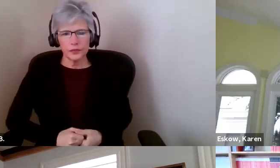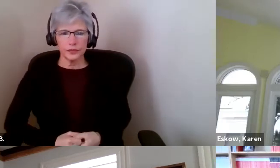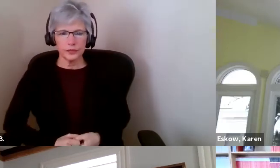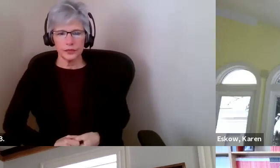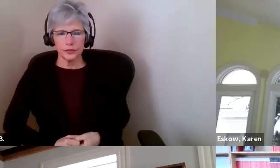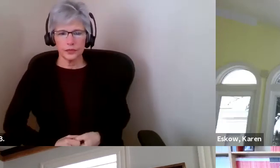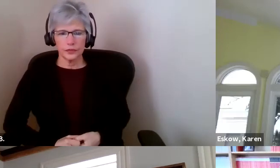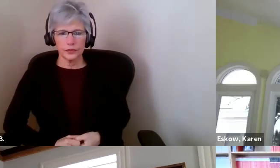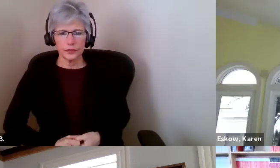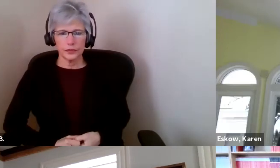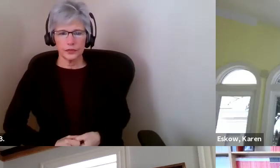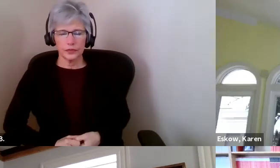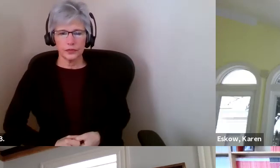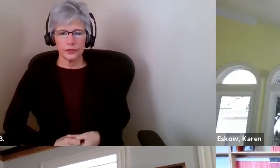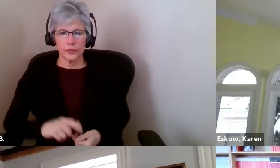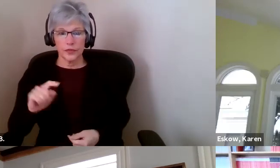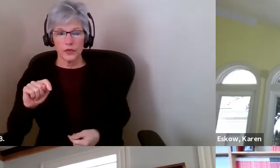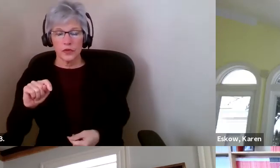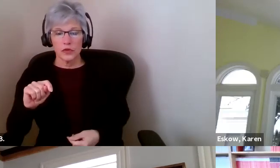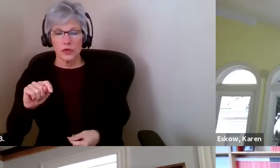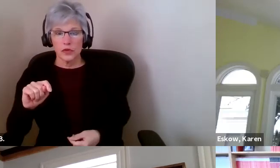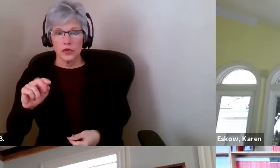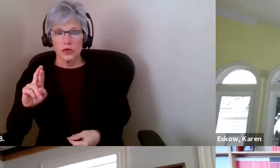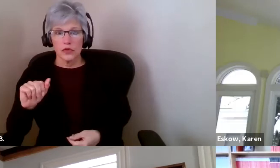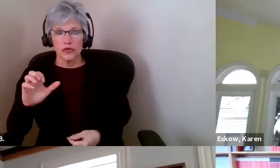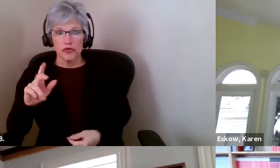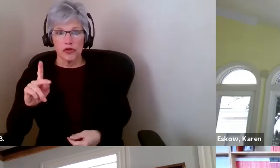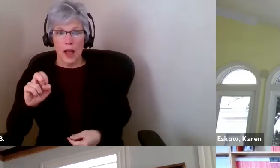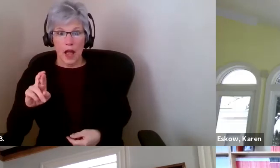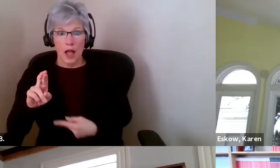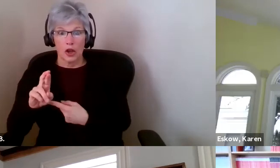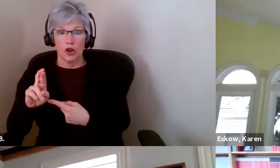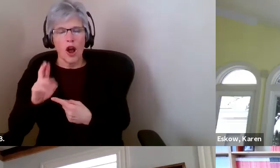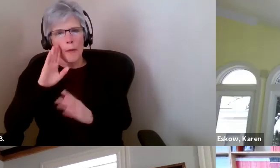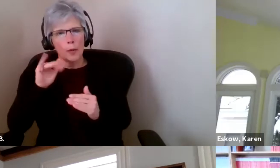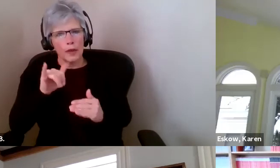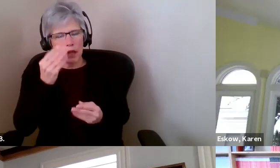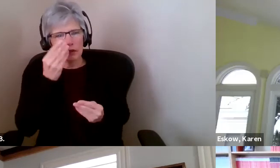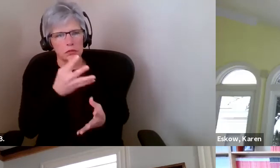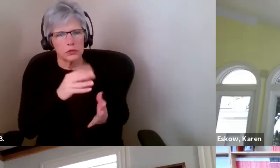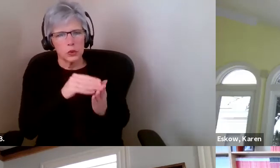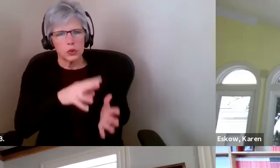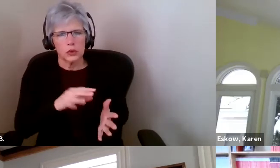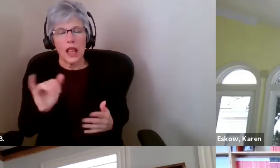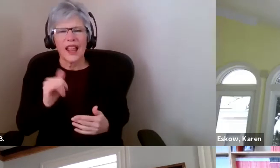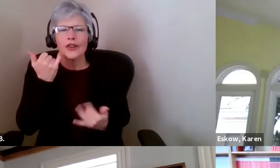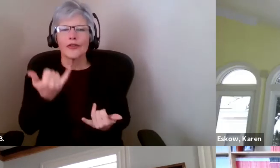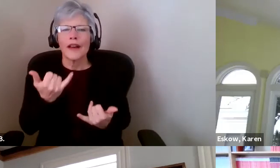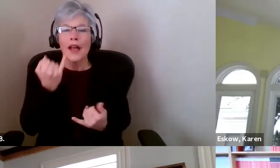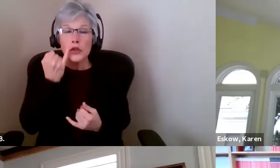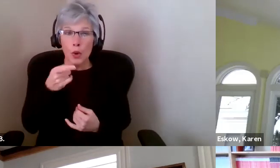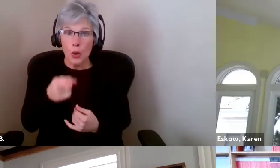tracker tells the student, just like right now, if you do this daily